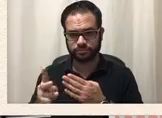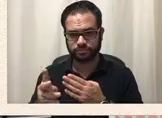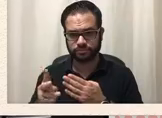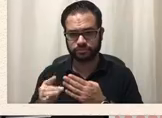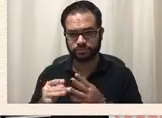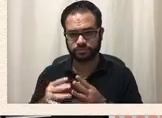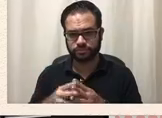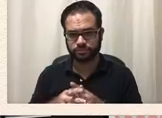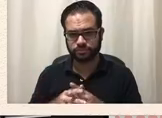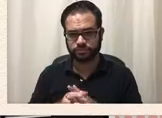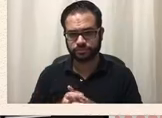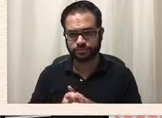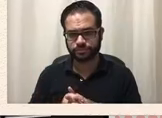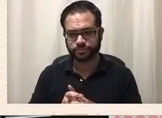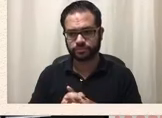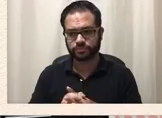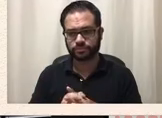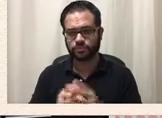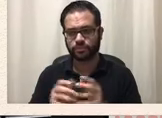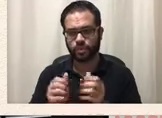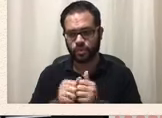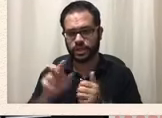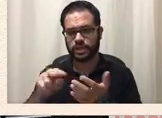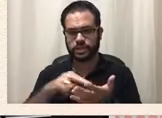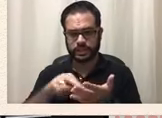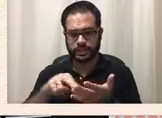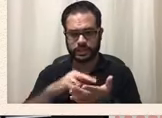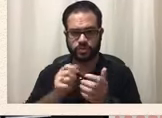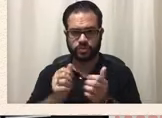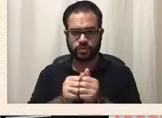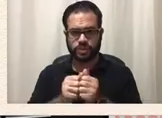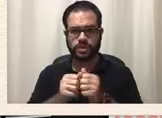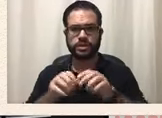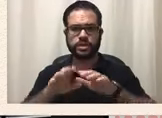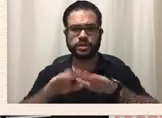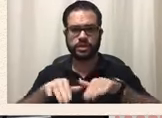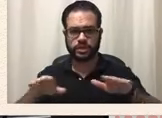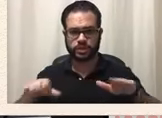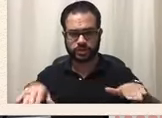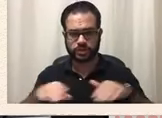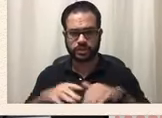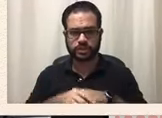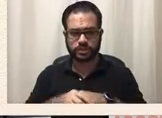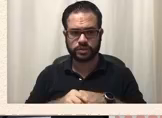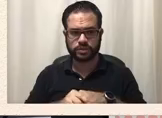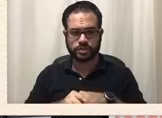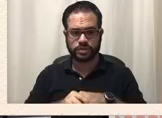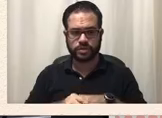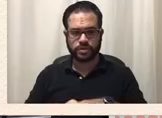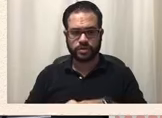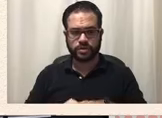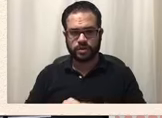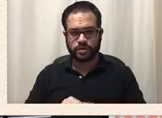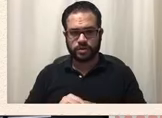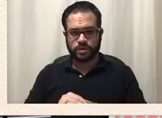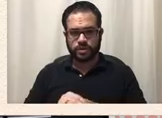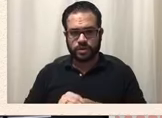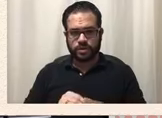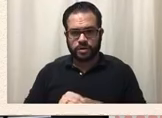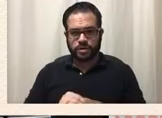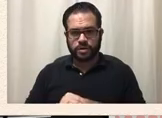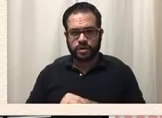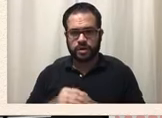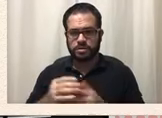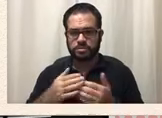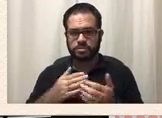the kids see me coming in, they're gonna smile. They want a wheelchair. They want